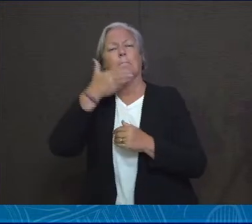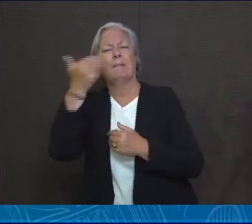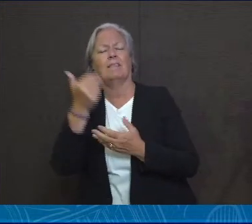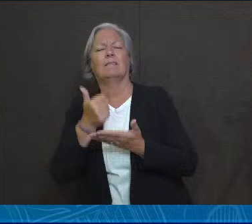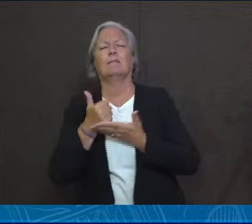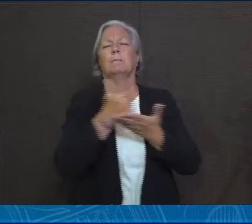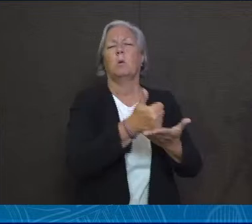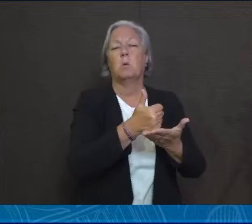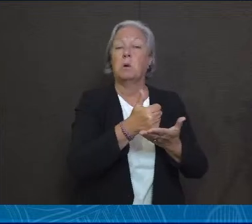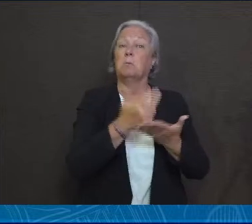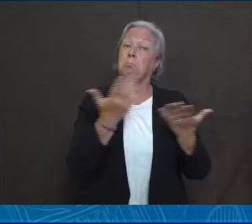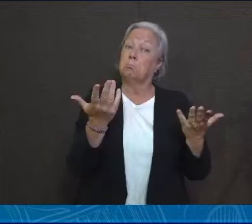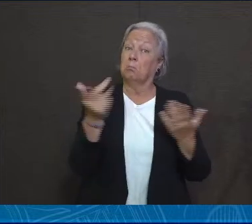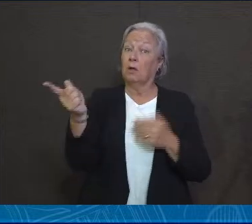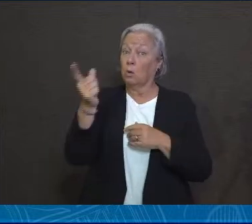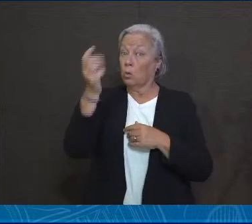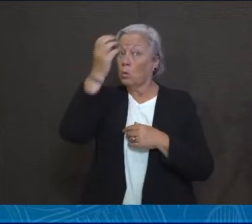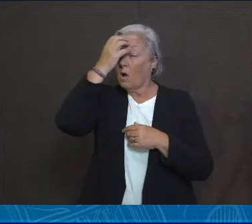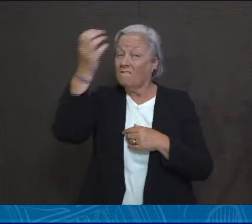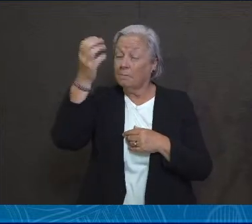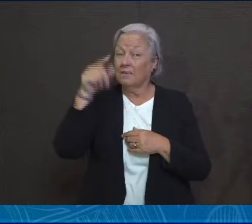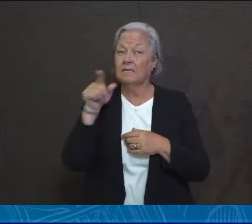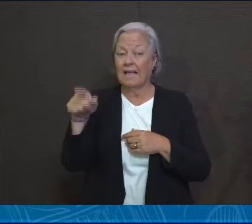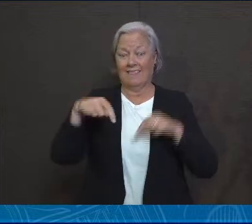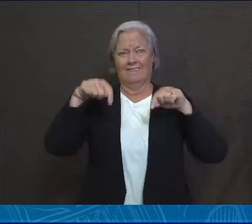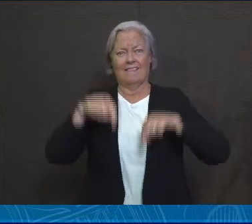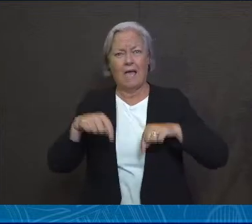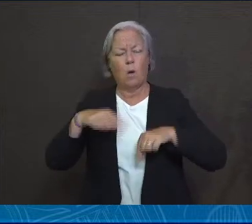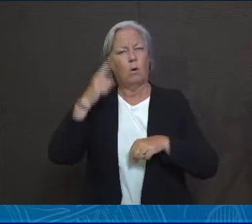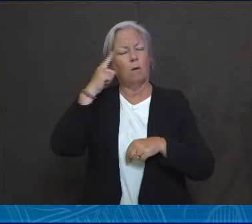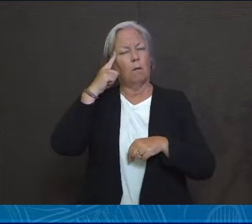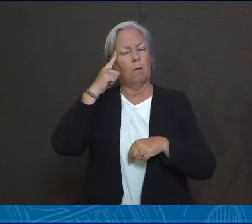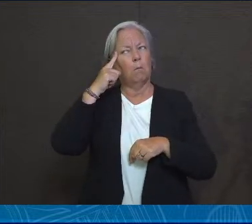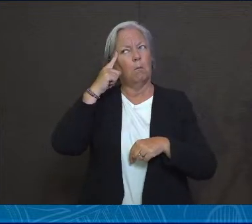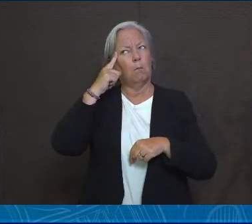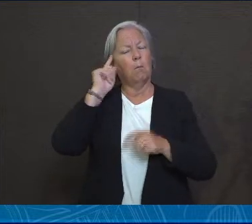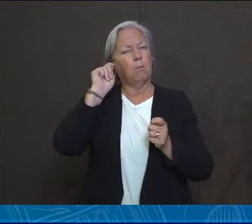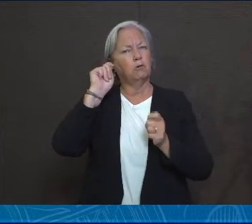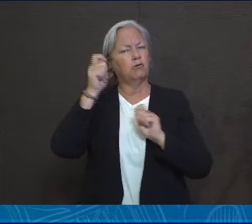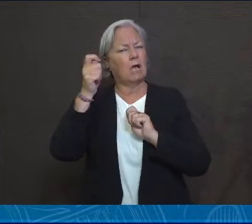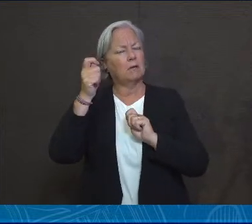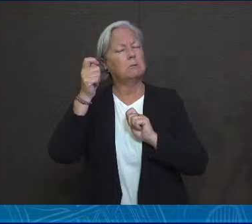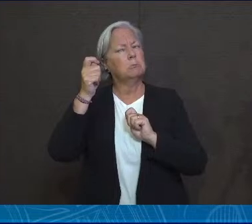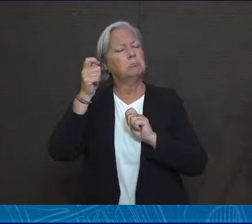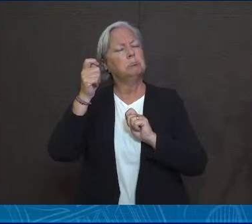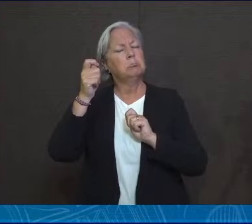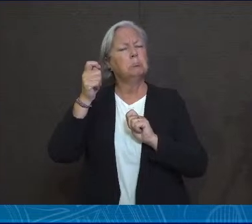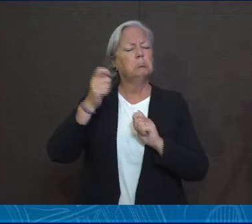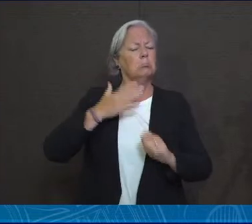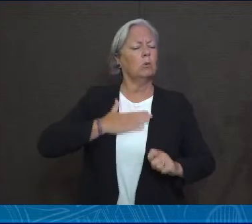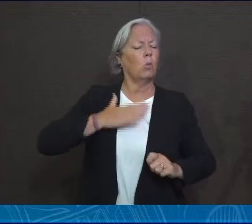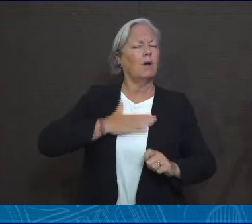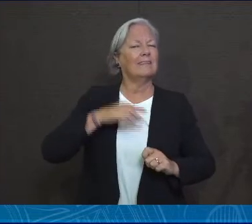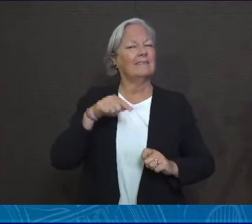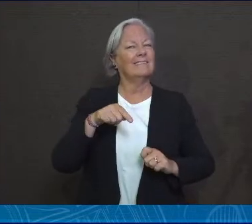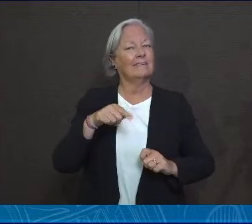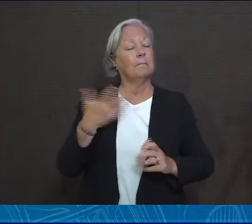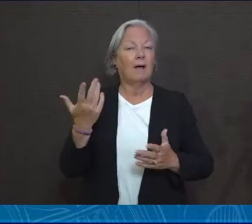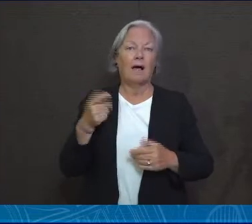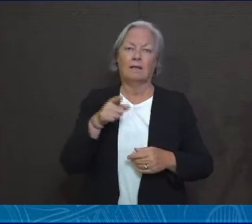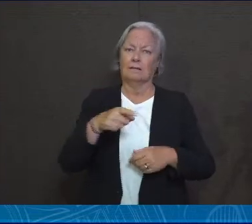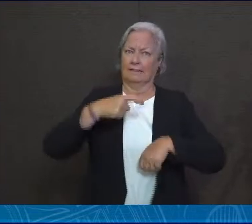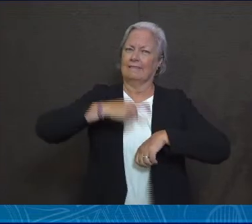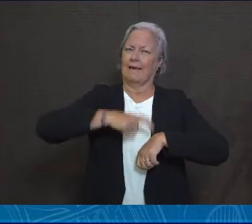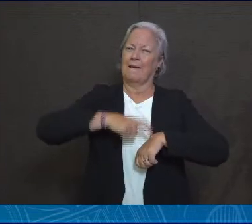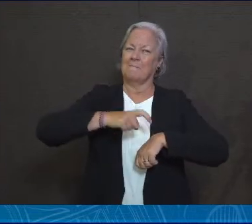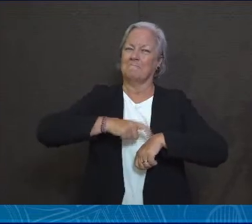shift. It's taken a number of disasters to do that. But we will obviously work with the data